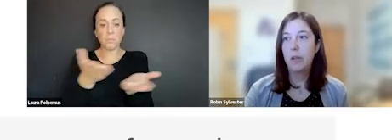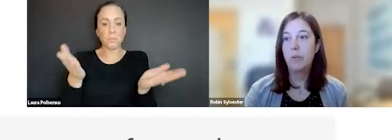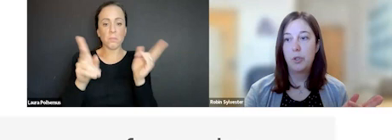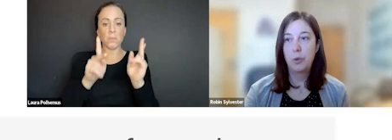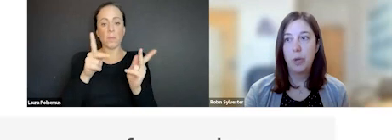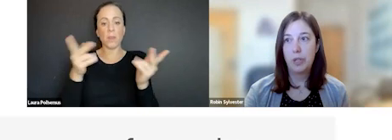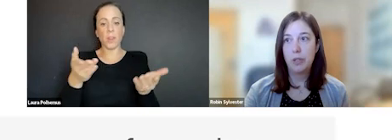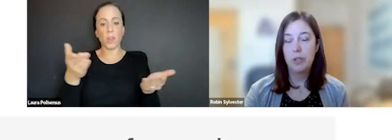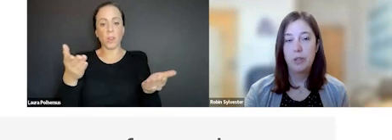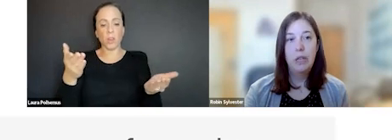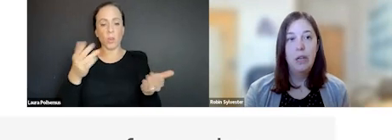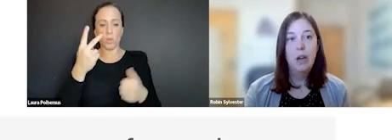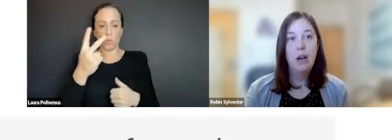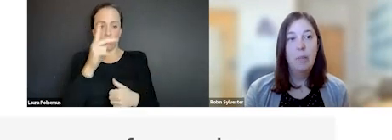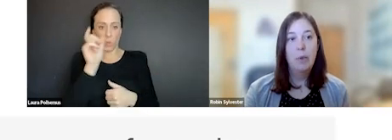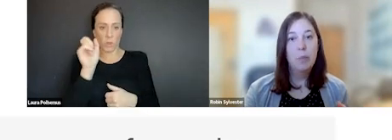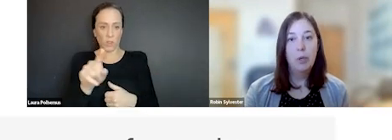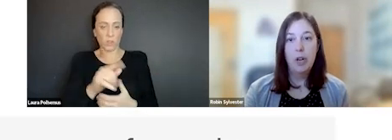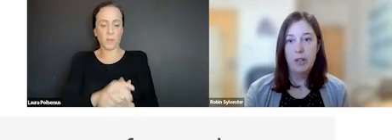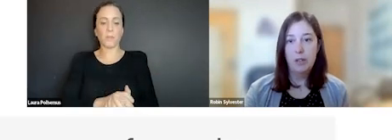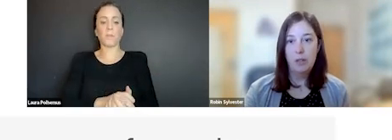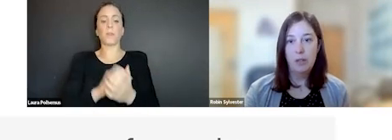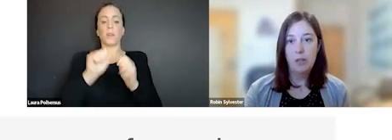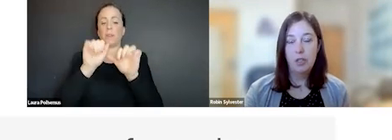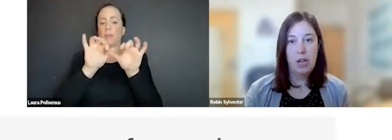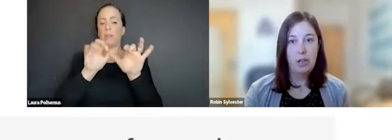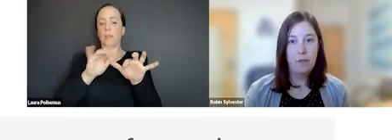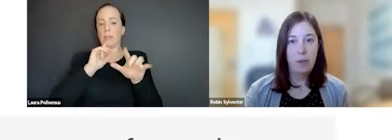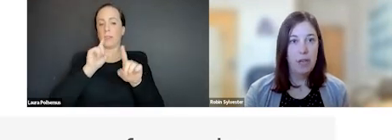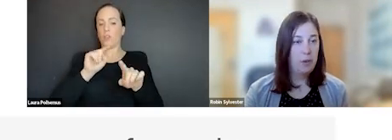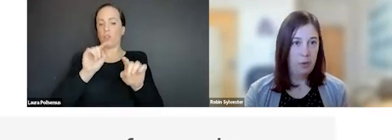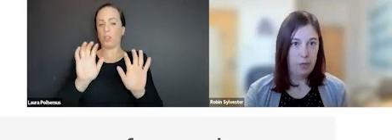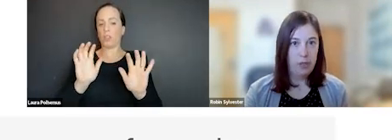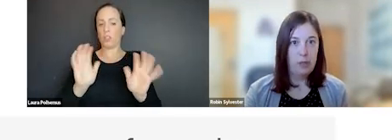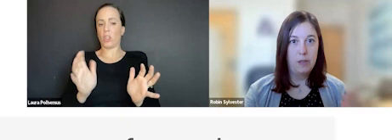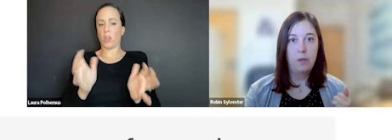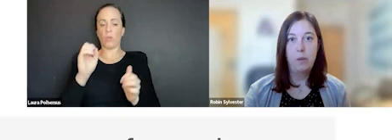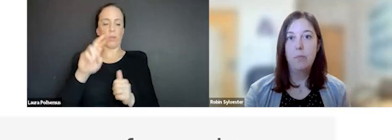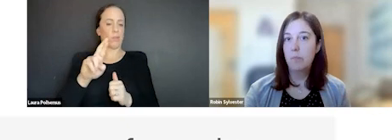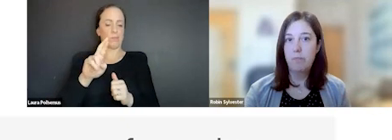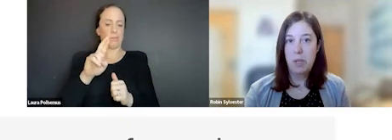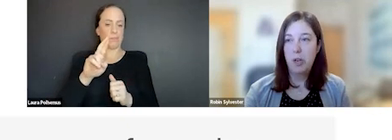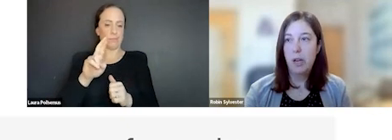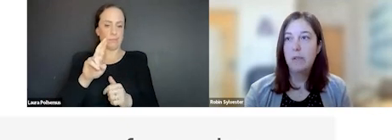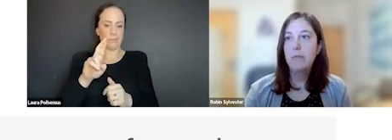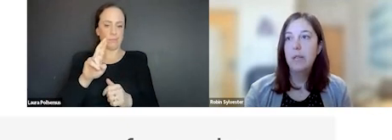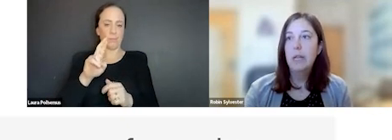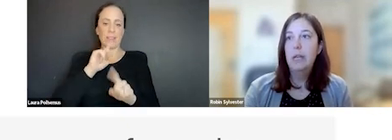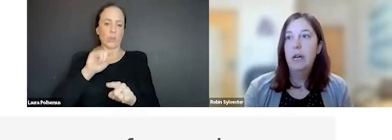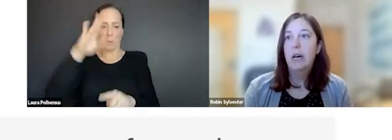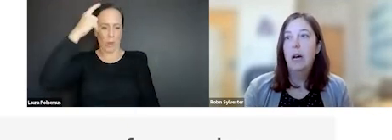with two questions. You can put your answers in the chat if you'd like, or you can just answer them in your